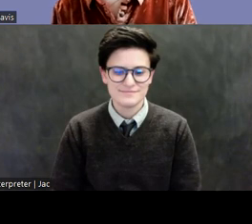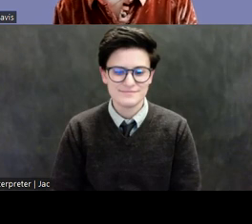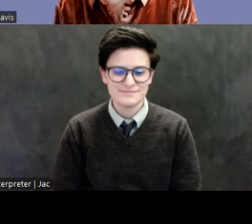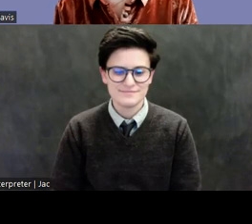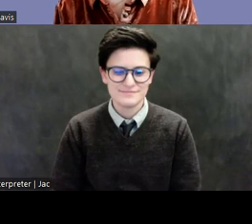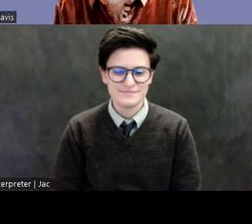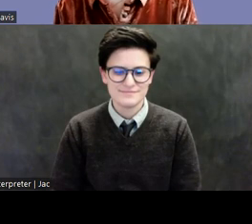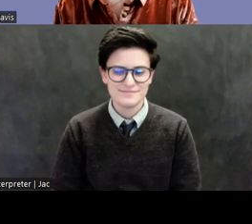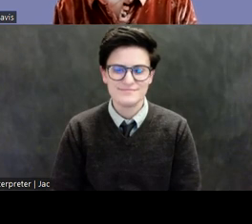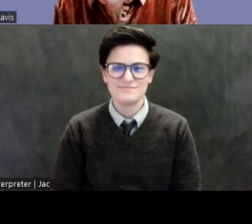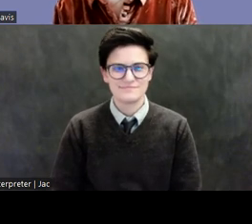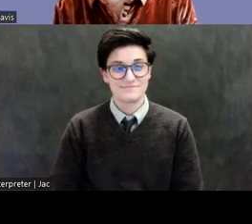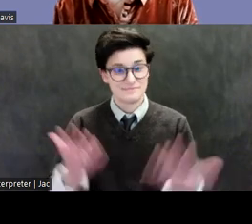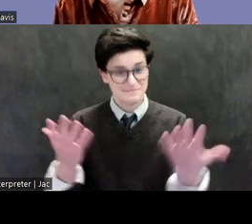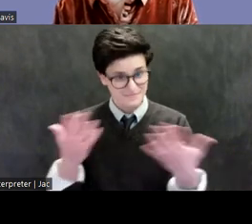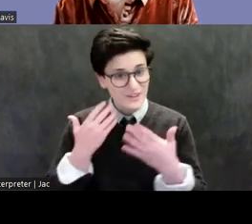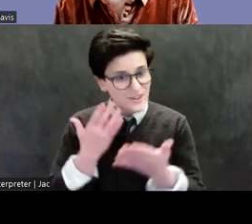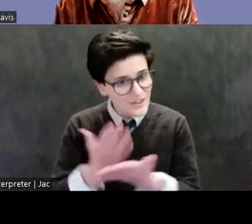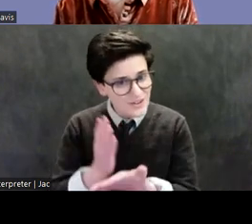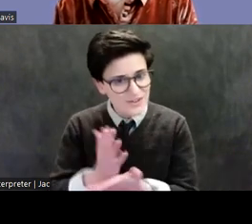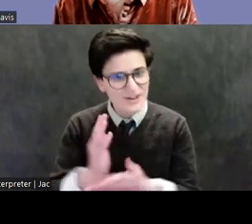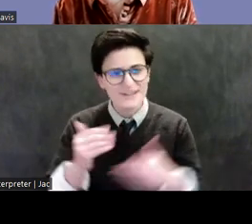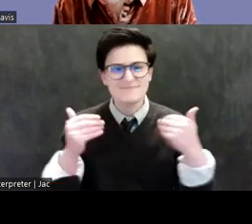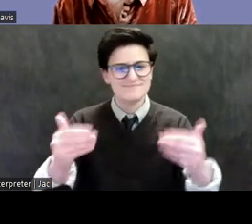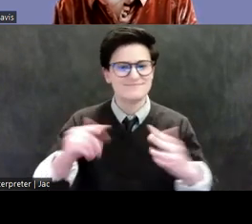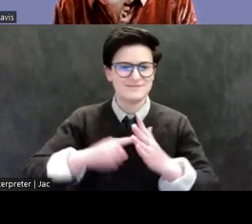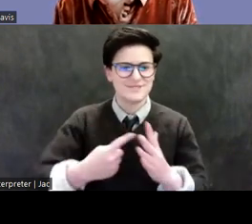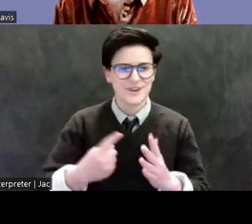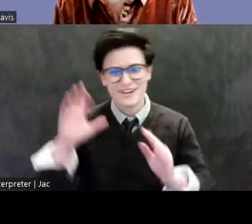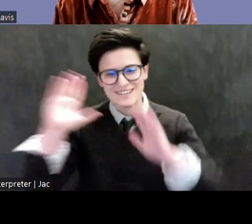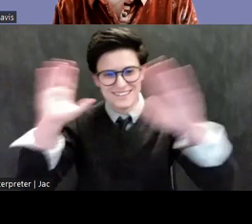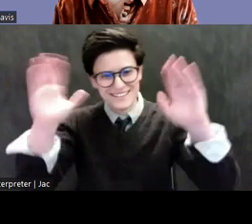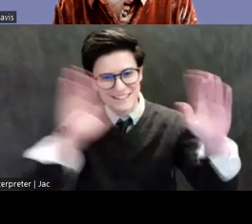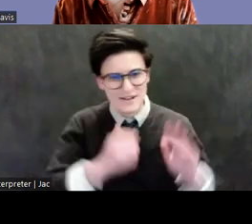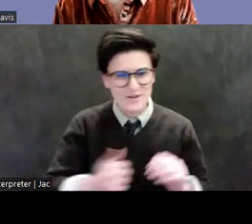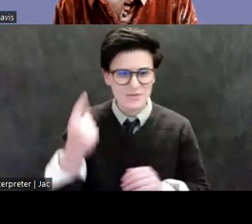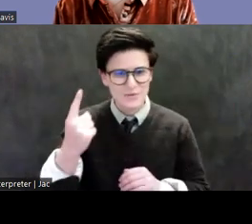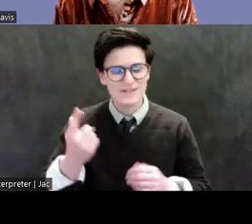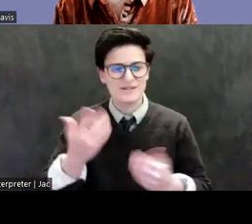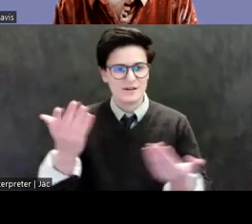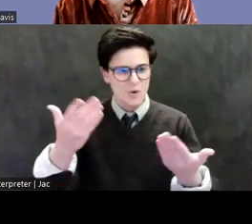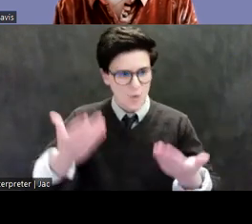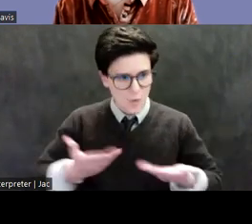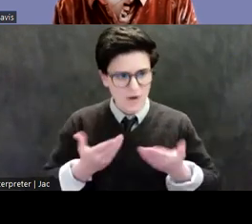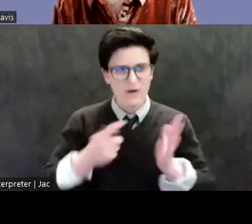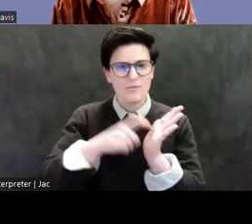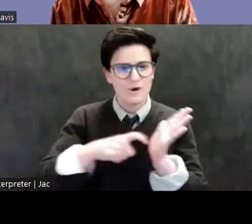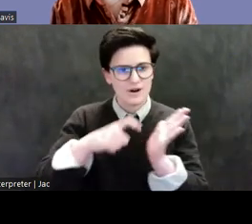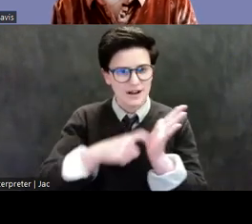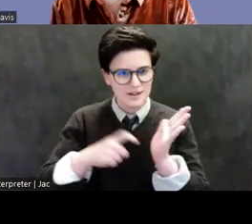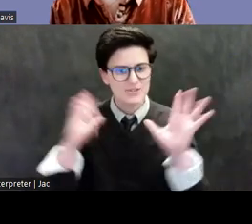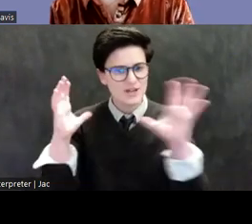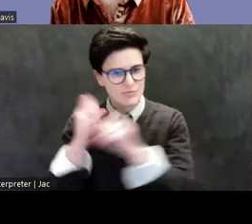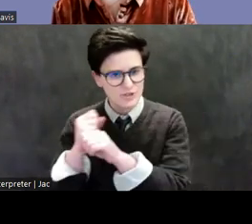All right. Well, let's get started. Hello, everyone. Welcome to Archaeology Abridged. My name is Ben